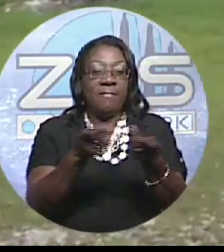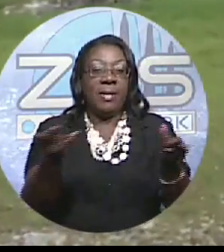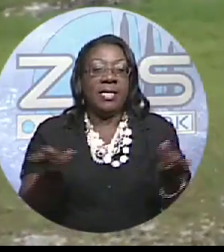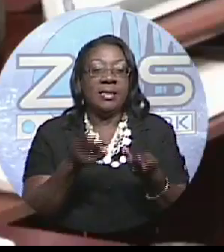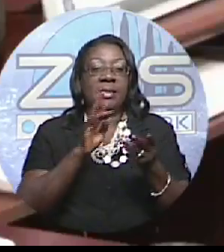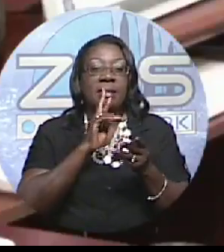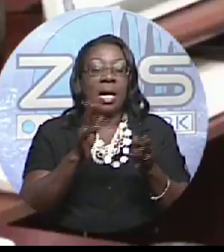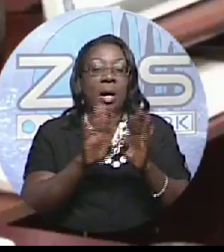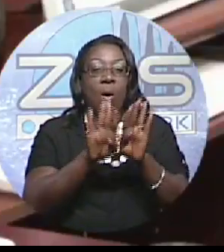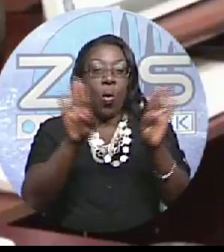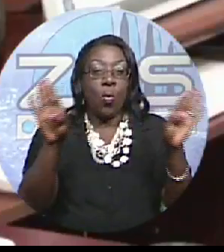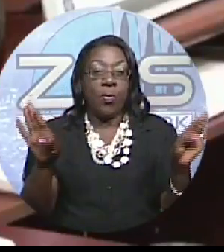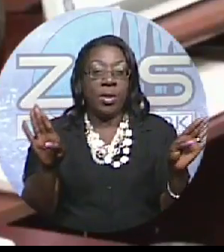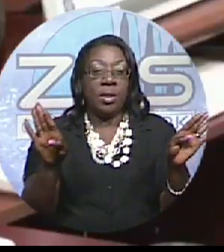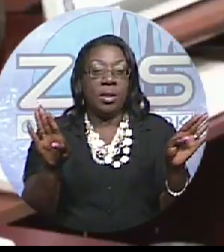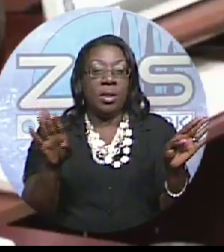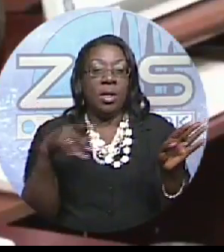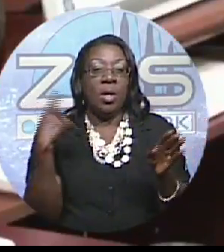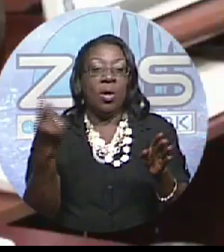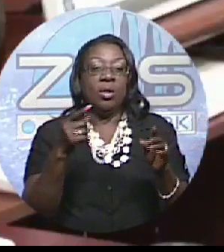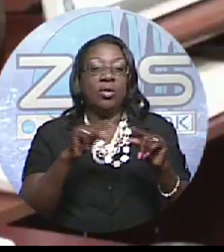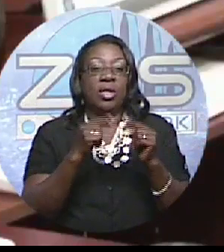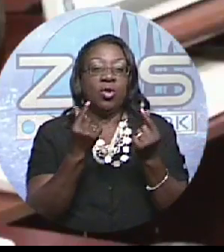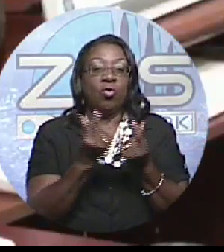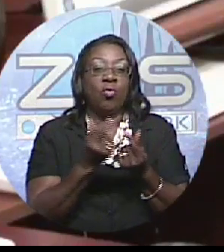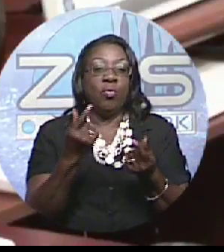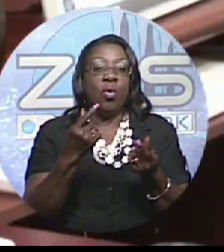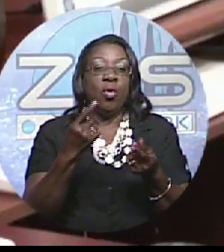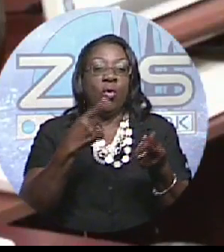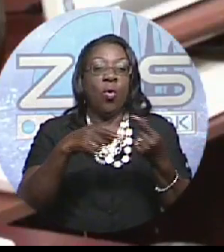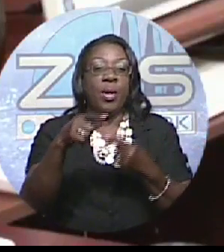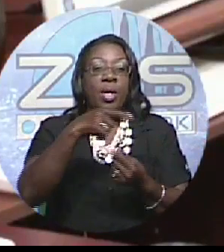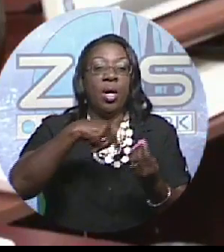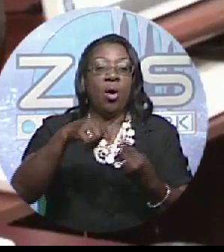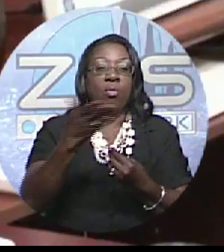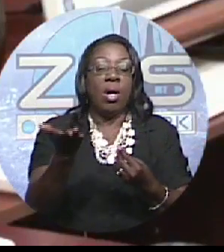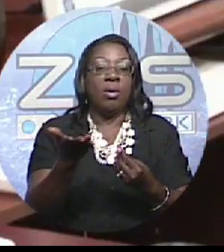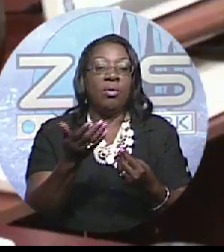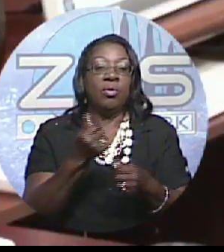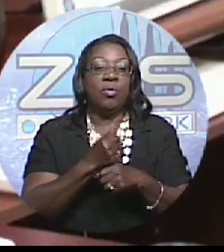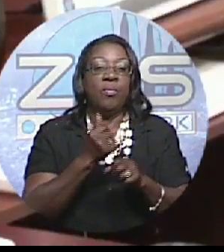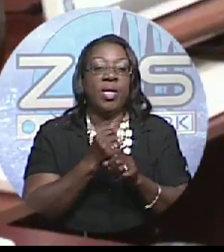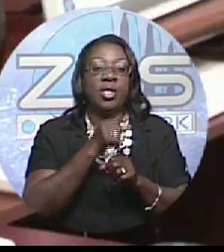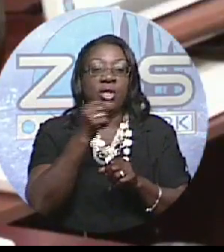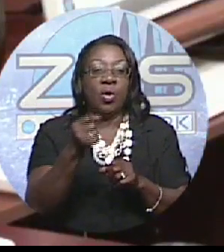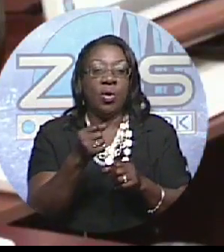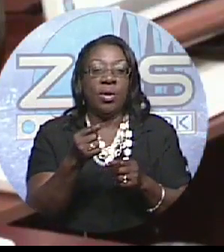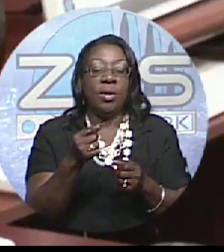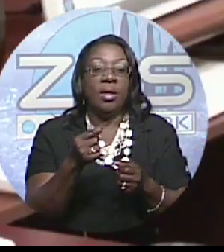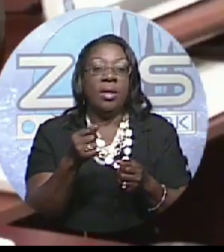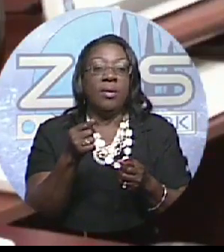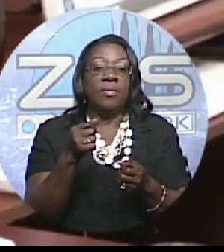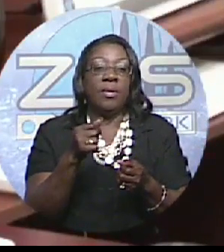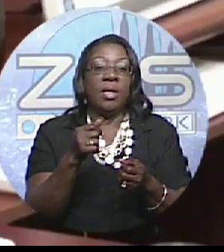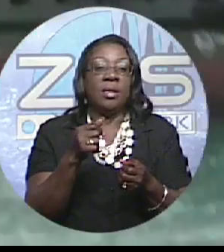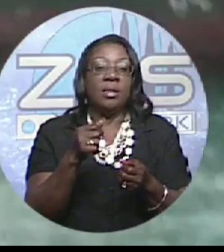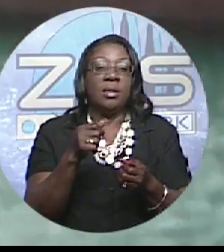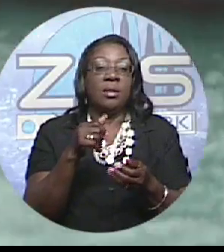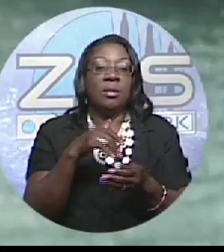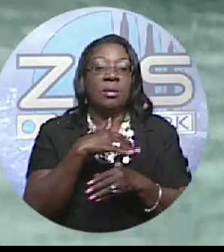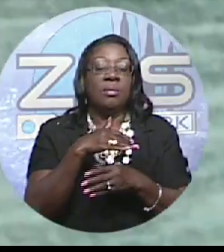today, there is a group going around to ensure that all of the backup generators for these shelters are